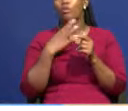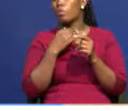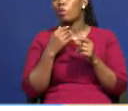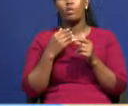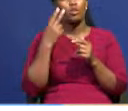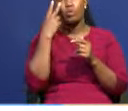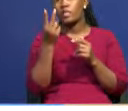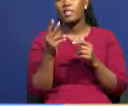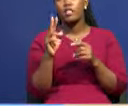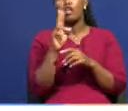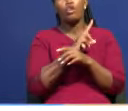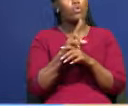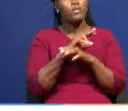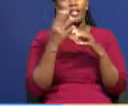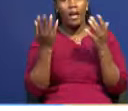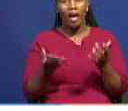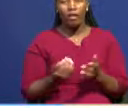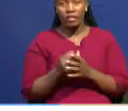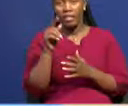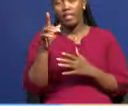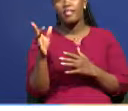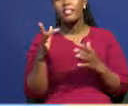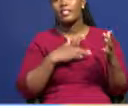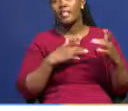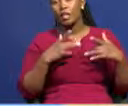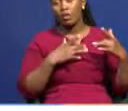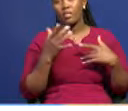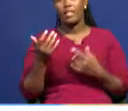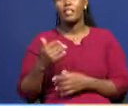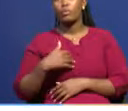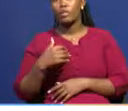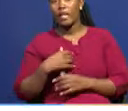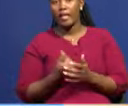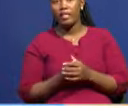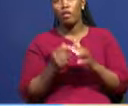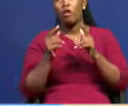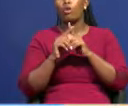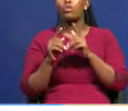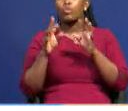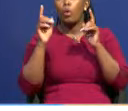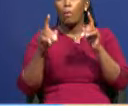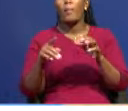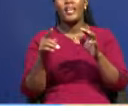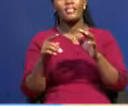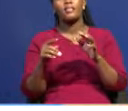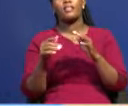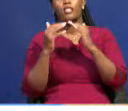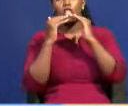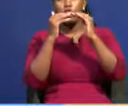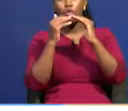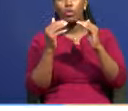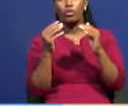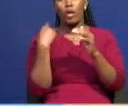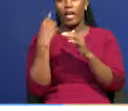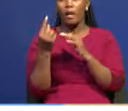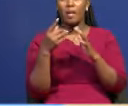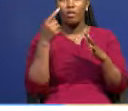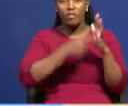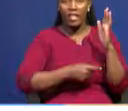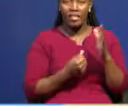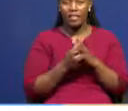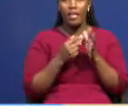that was the other concern that was raised within this public hearing. It should be commensurate to the amount of taxes that is being taken. Given that we have